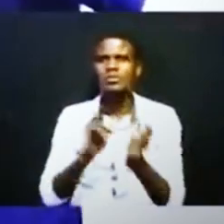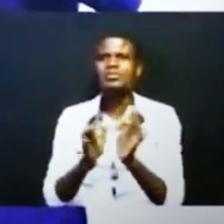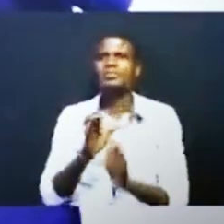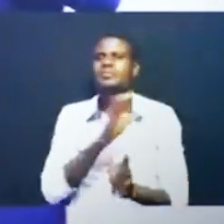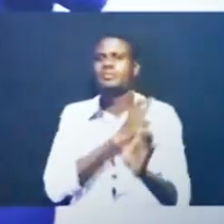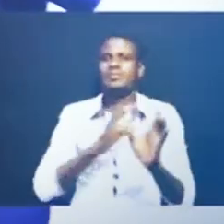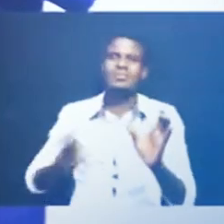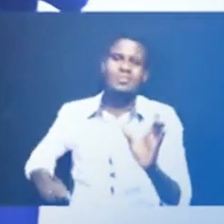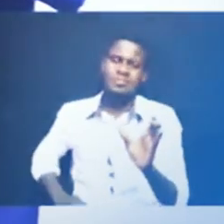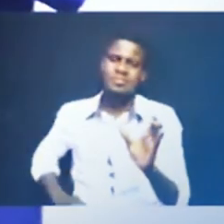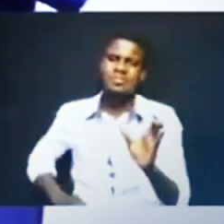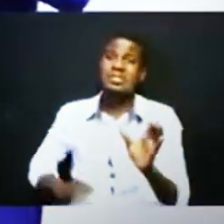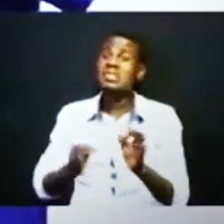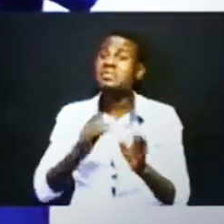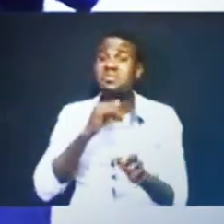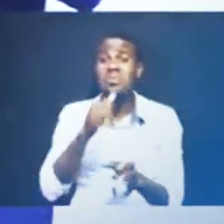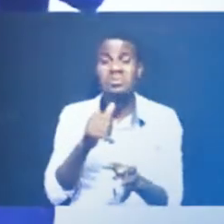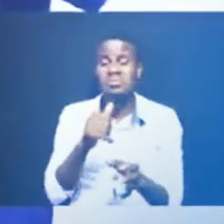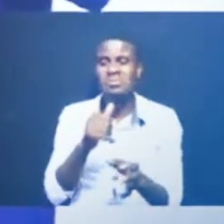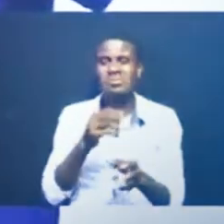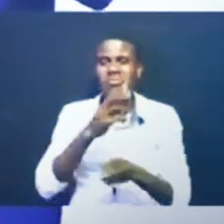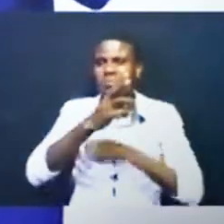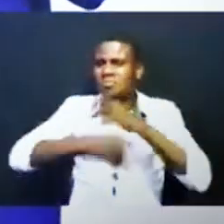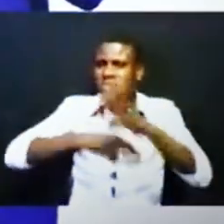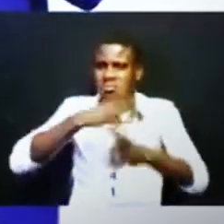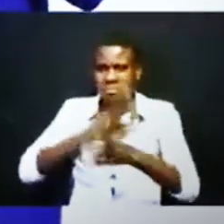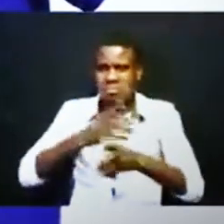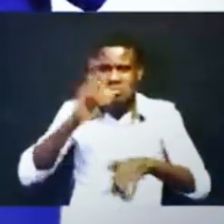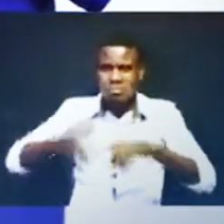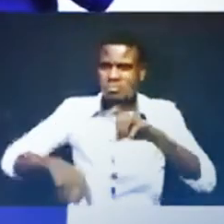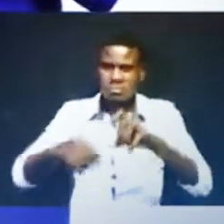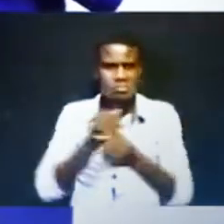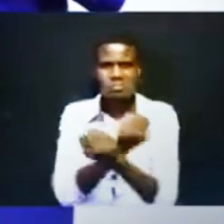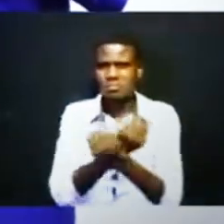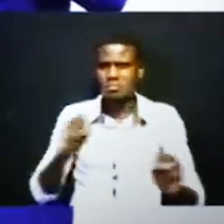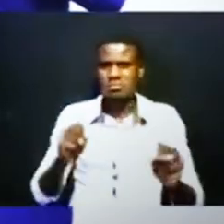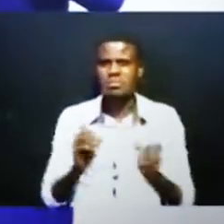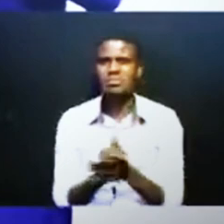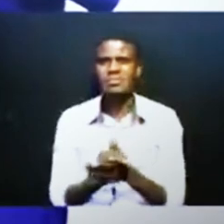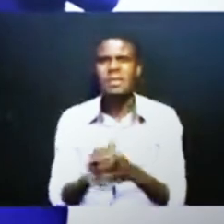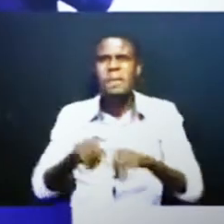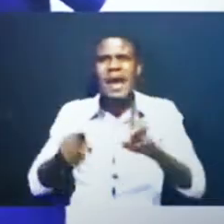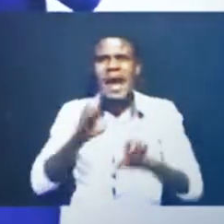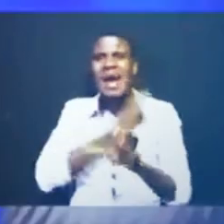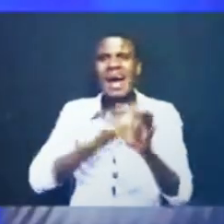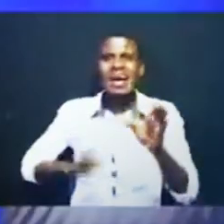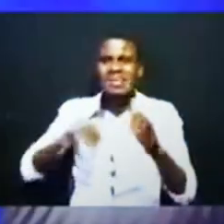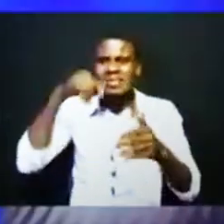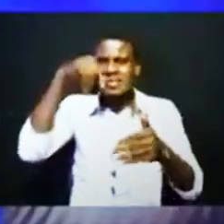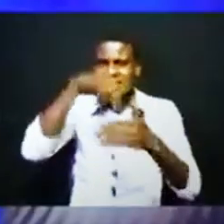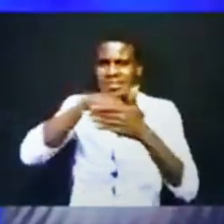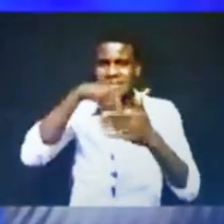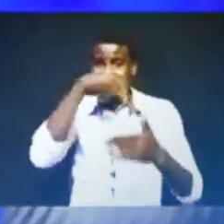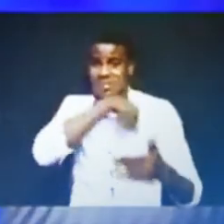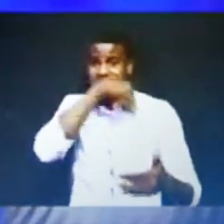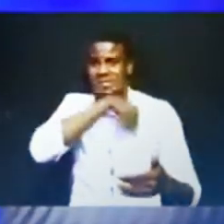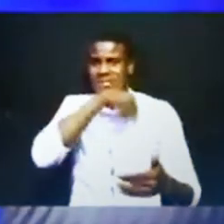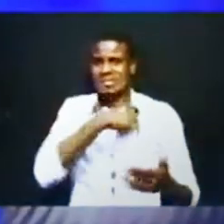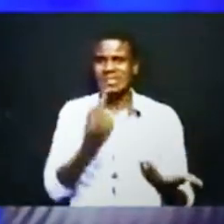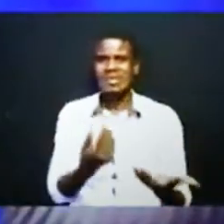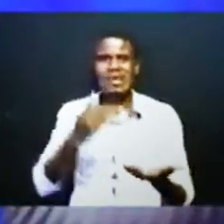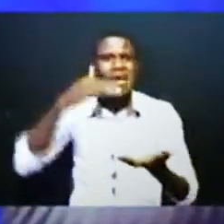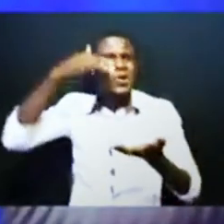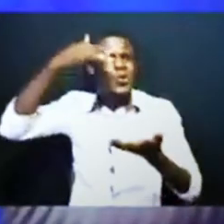And it will not save any nation. Otherwise, the world cannot be saved. And yes, sir, we are seeing nyankwa. But Christ in you, now, so Christ is the hope of